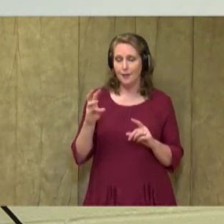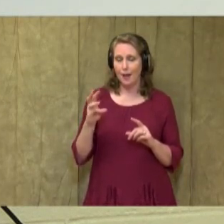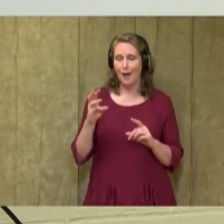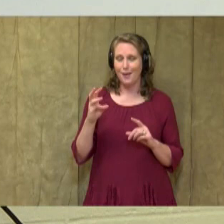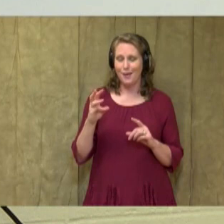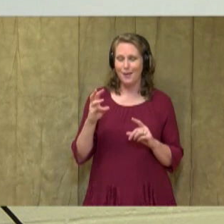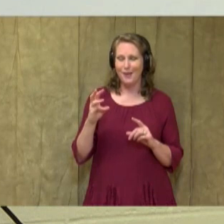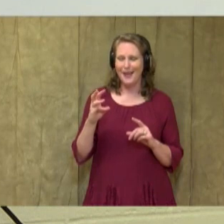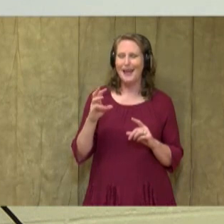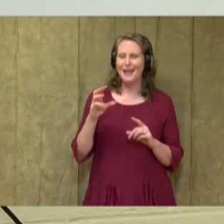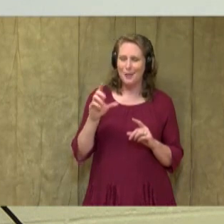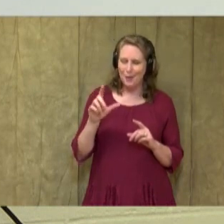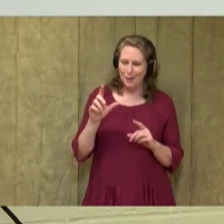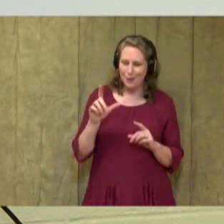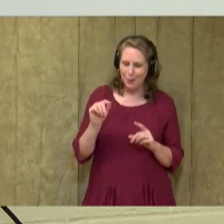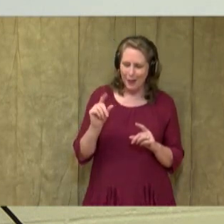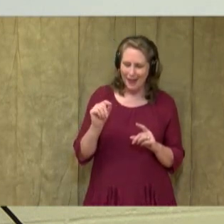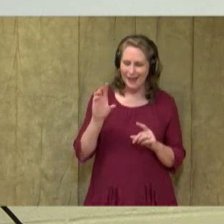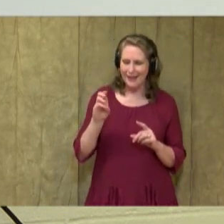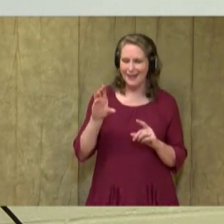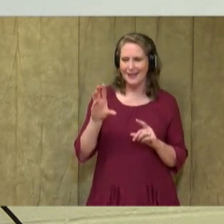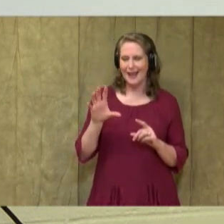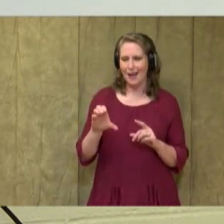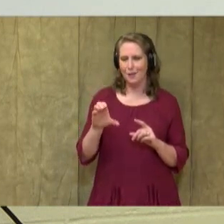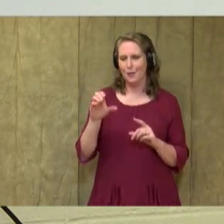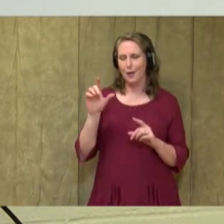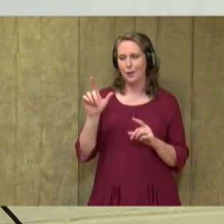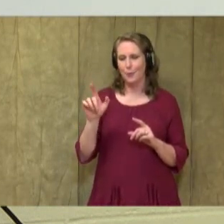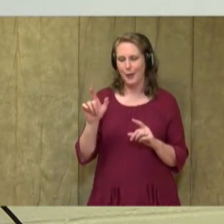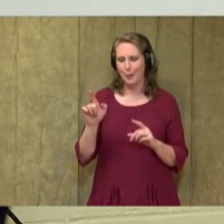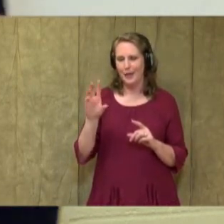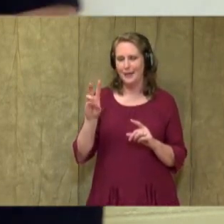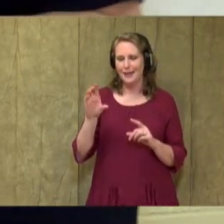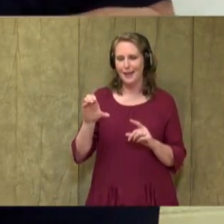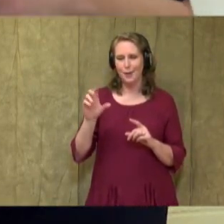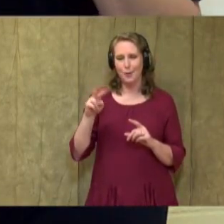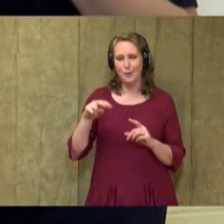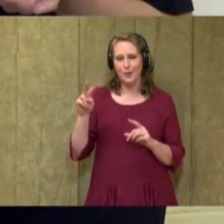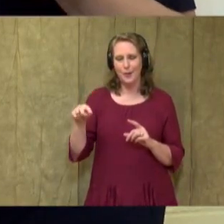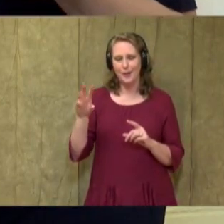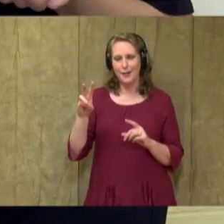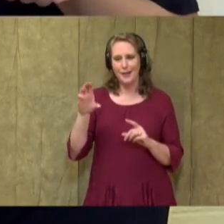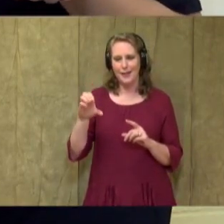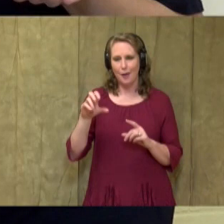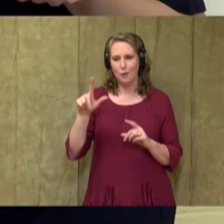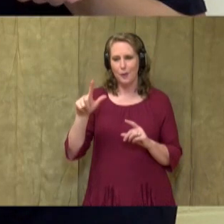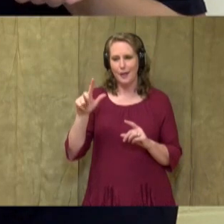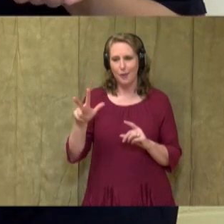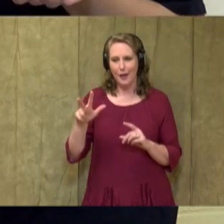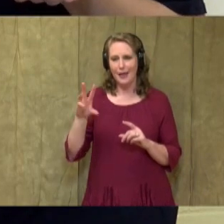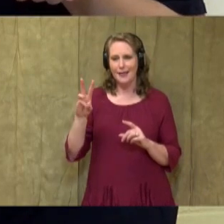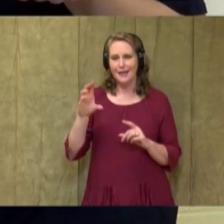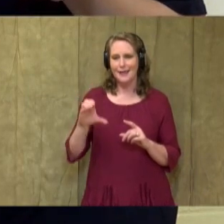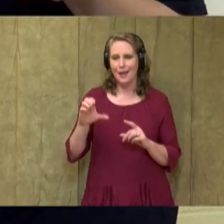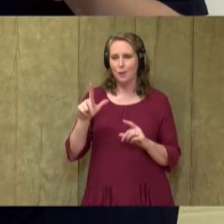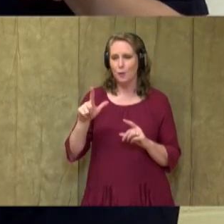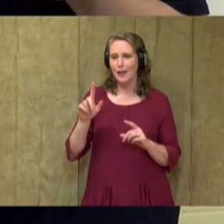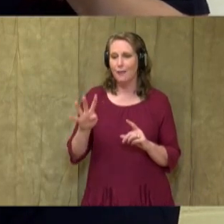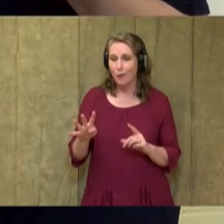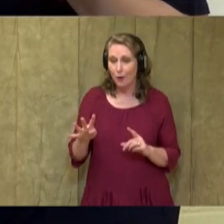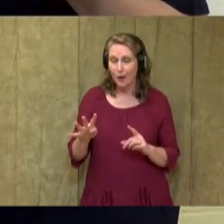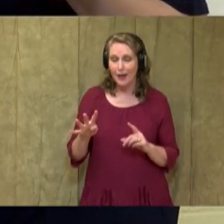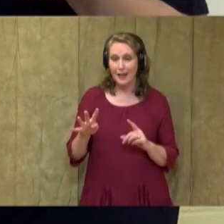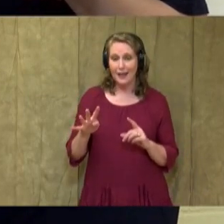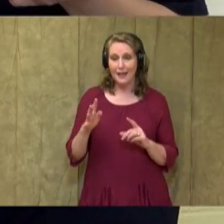622, 623, and 624. So did we get the same answer using the open number